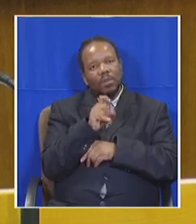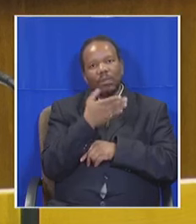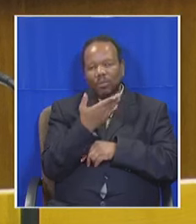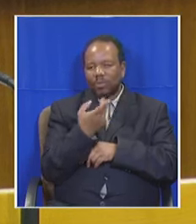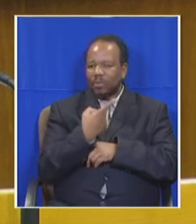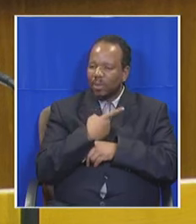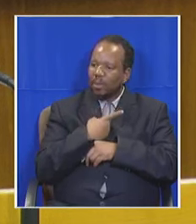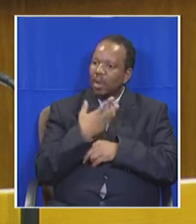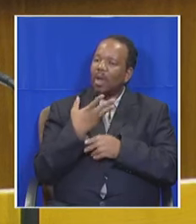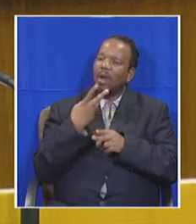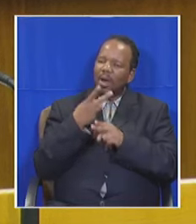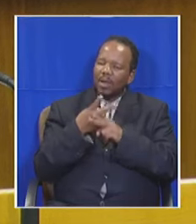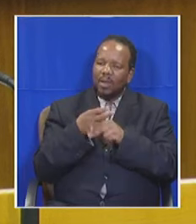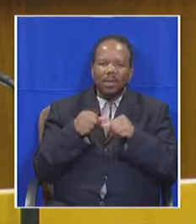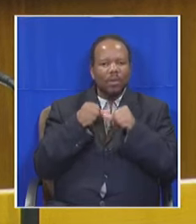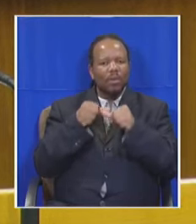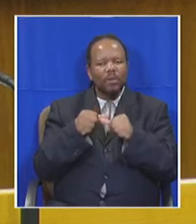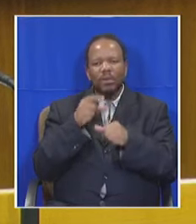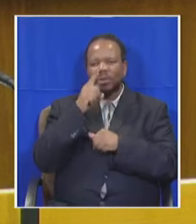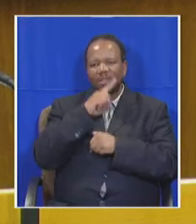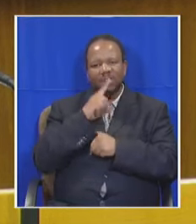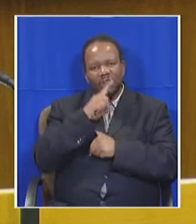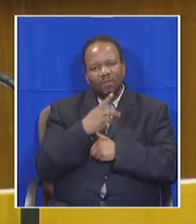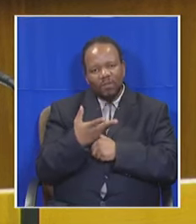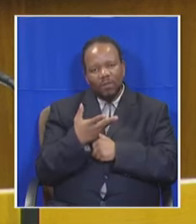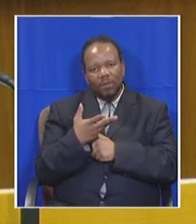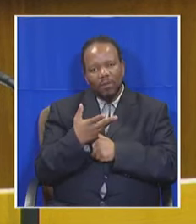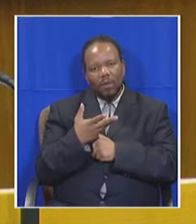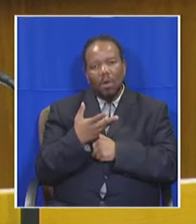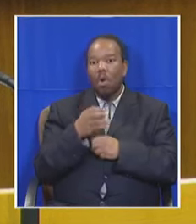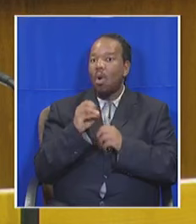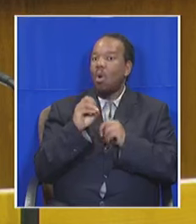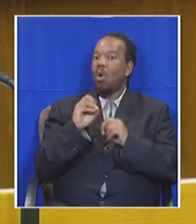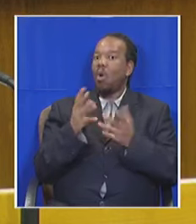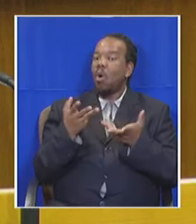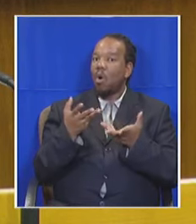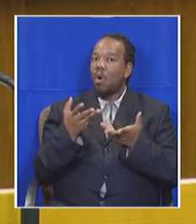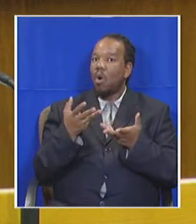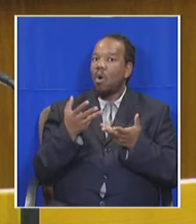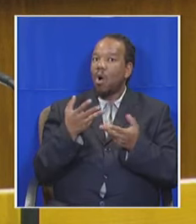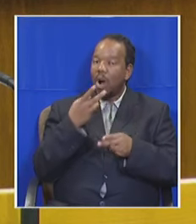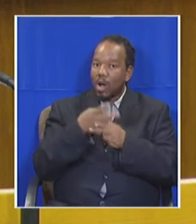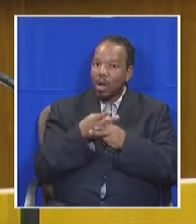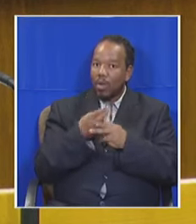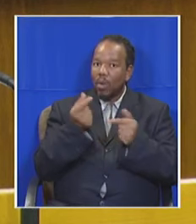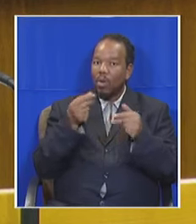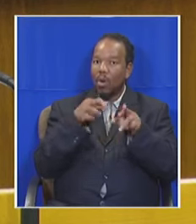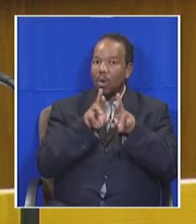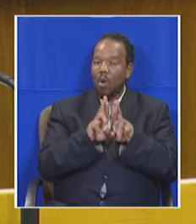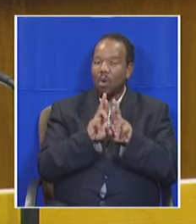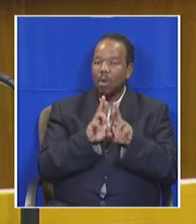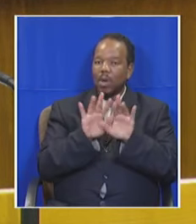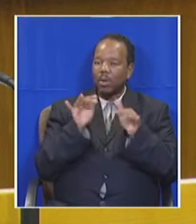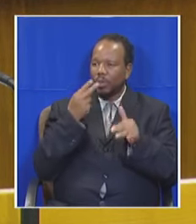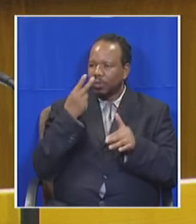we are still being deceived, or will we be quick to hope once more? Empowering our youth at an